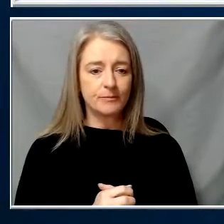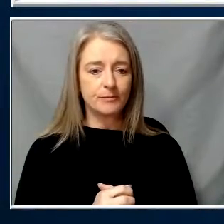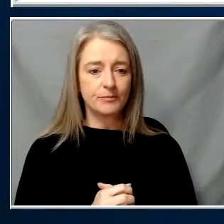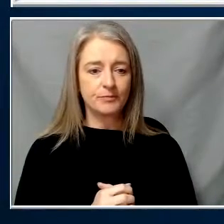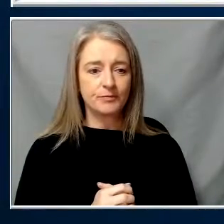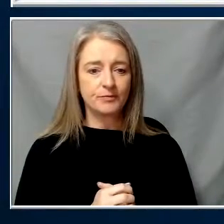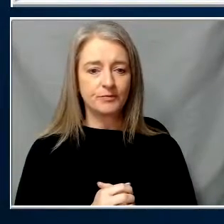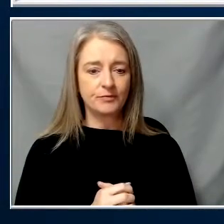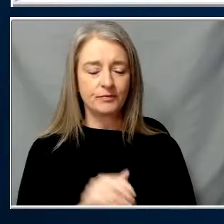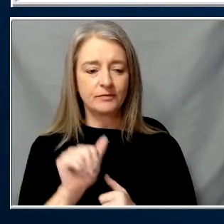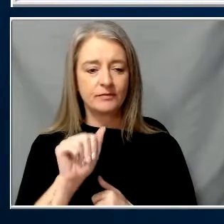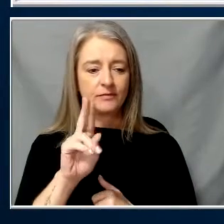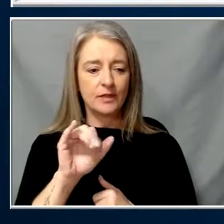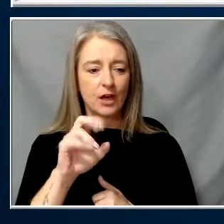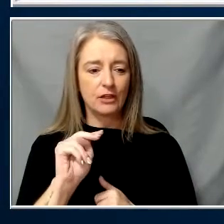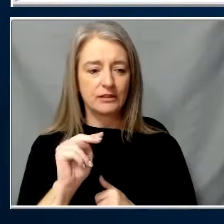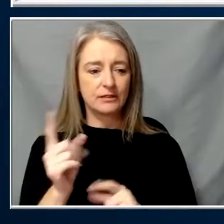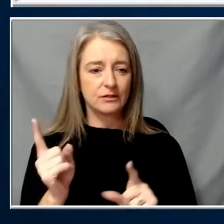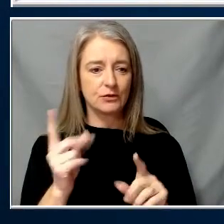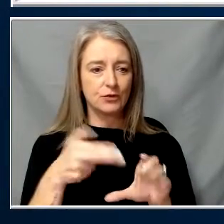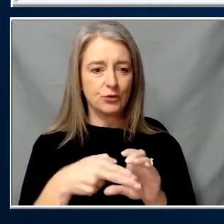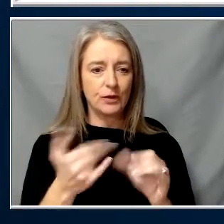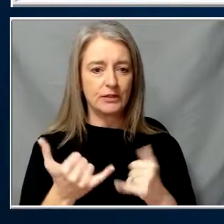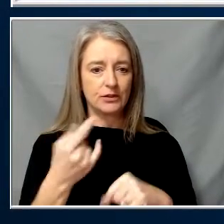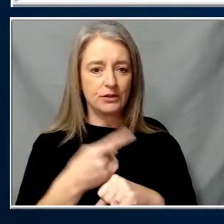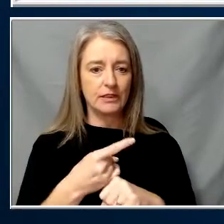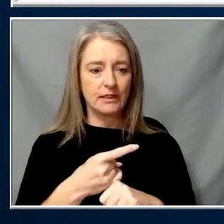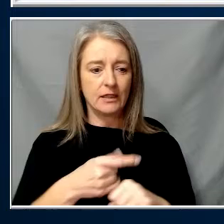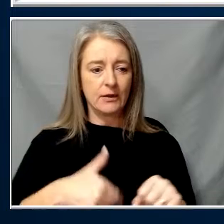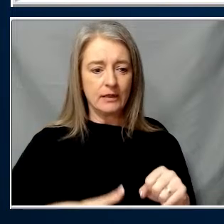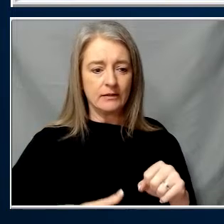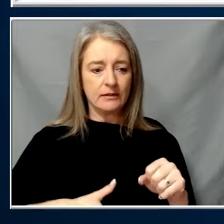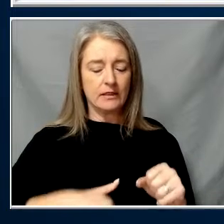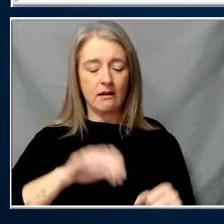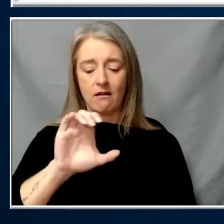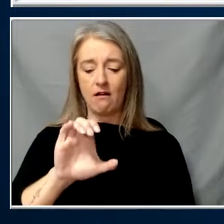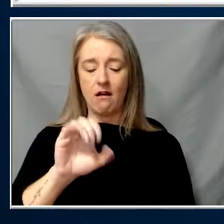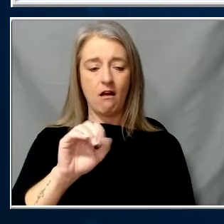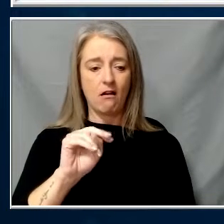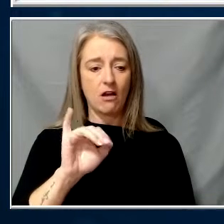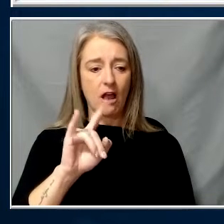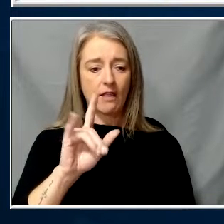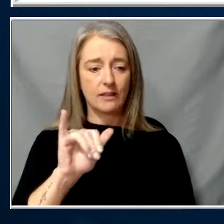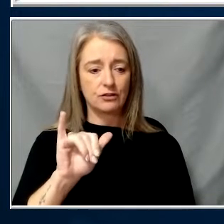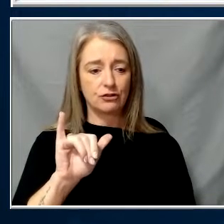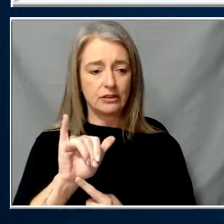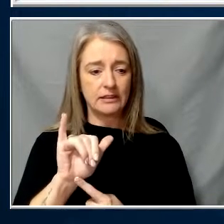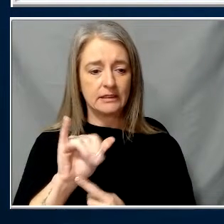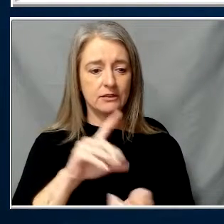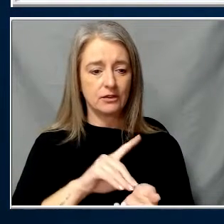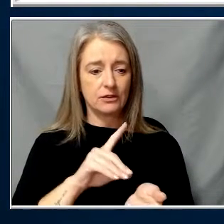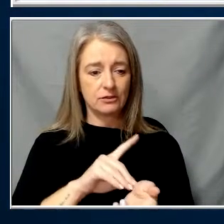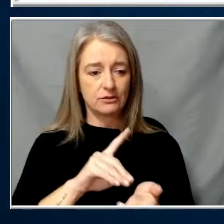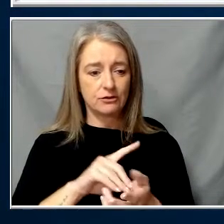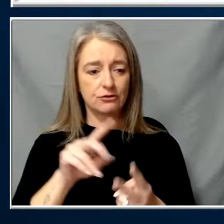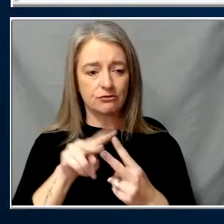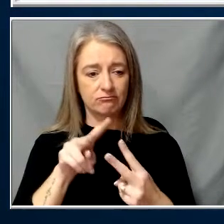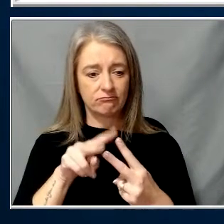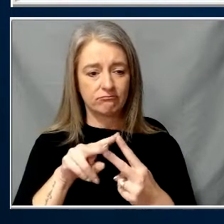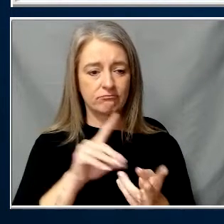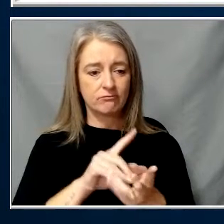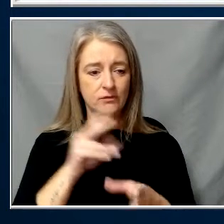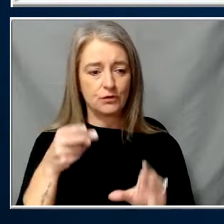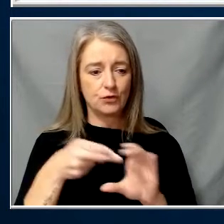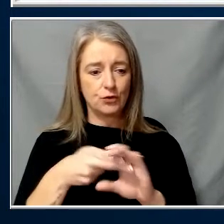Ed Austin joins us today along with gastrointestinal oncologist Dr. Weijing Sung and surgical oncologist Dr. Mazen